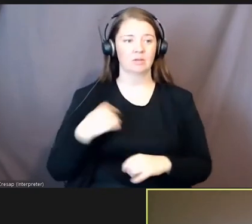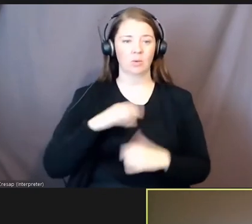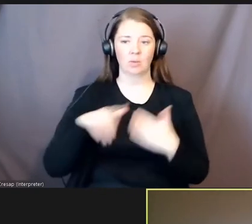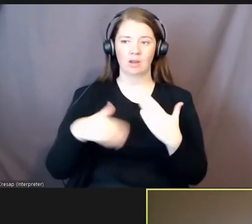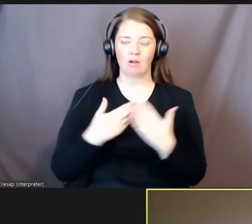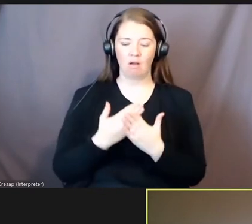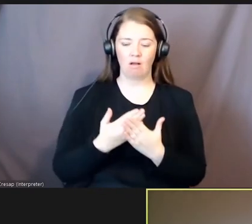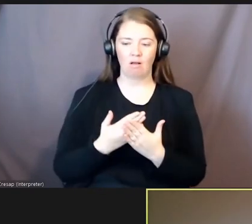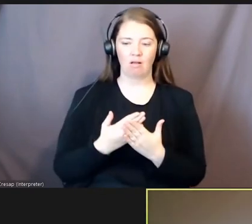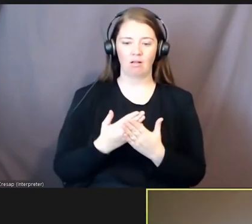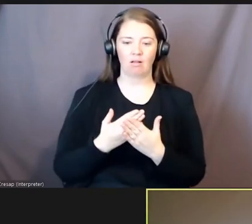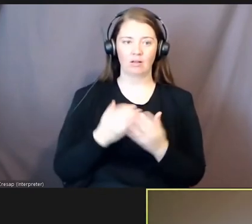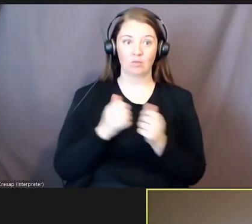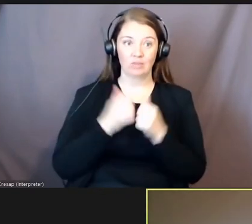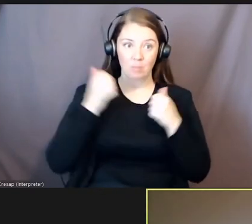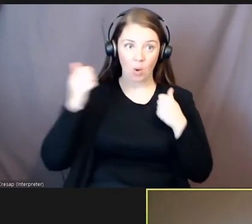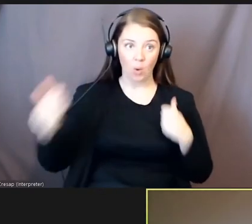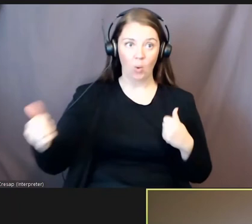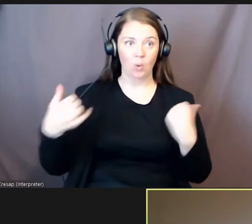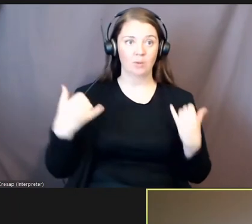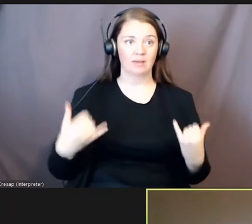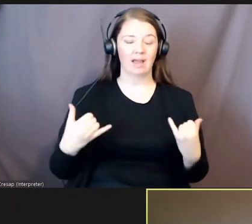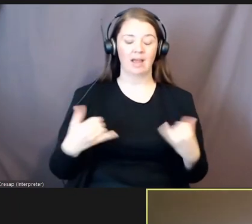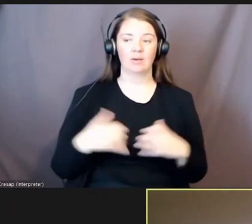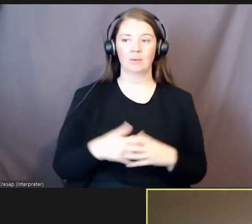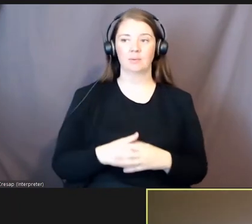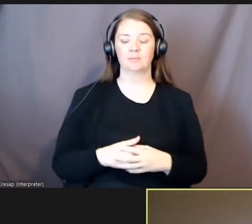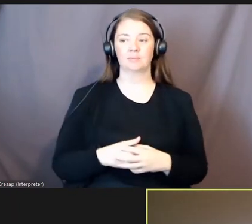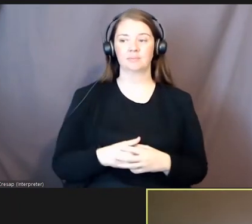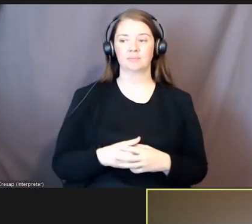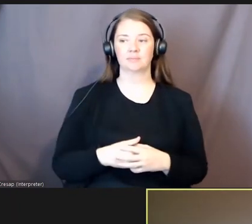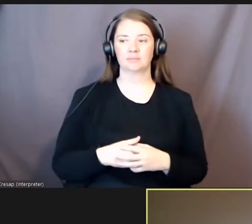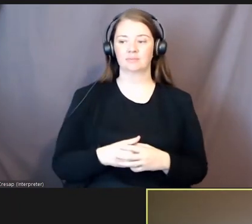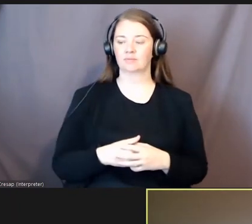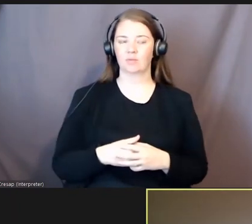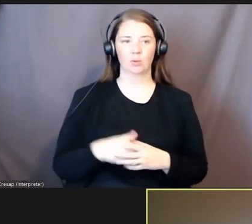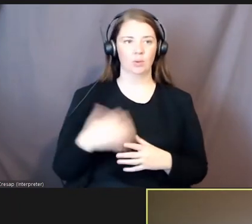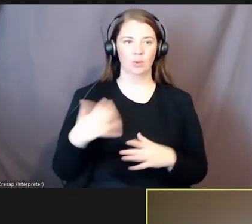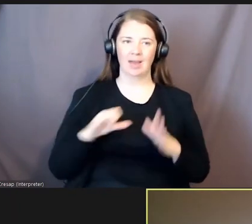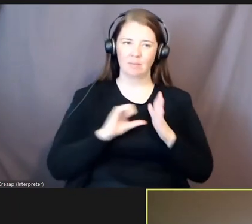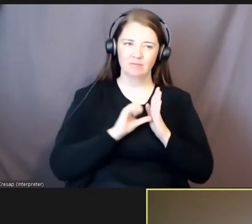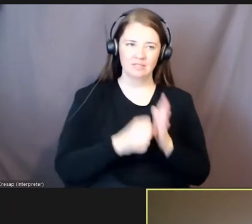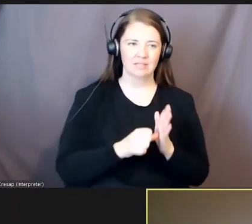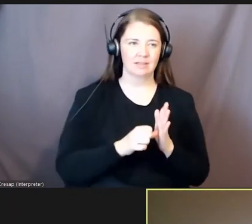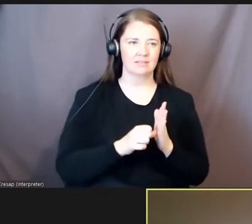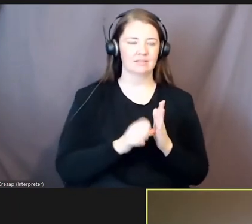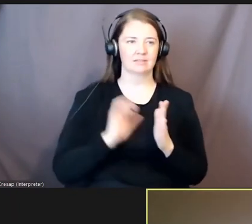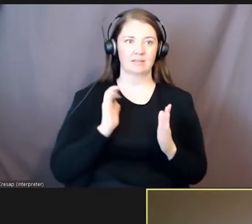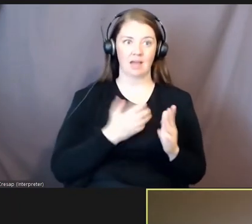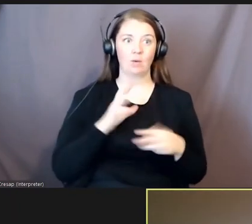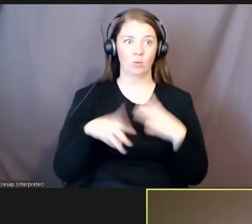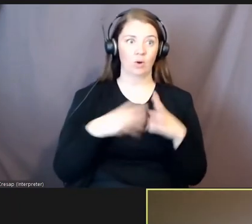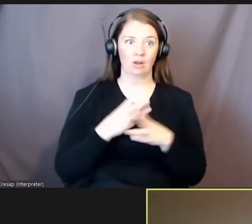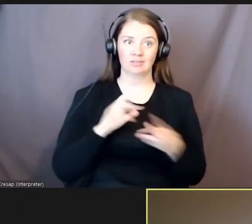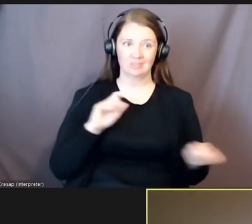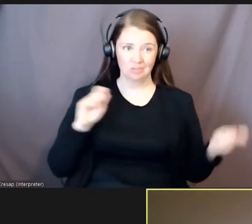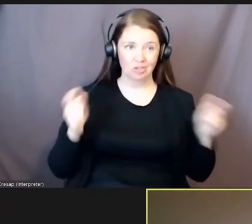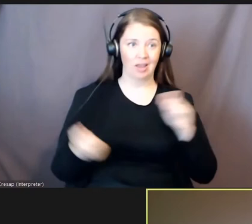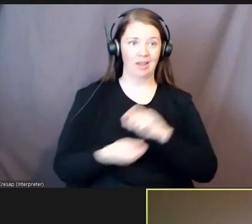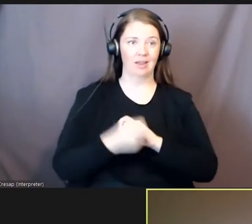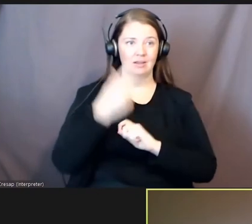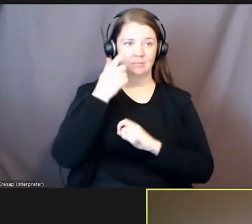each other remotely, that, you know, just highlights how much of our world has changed